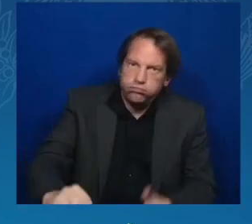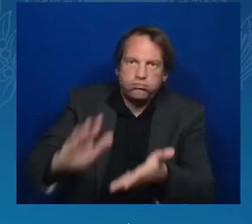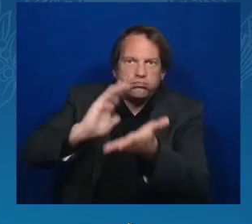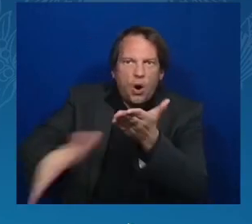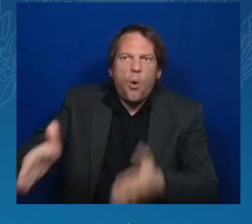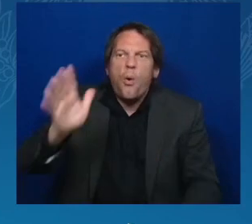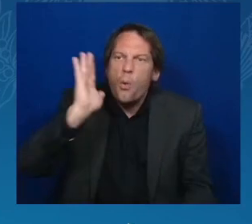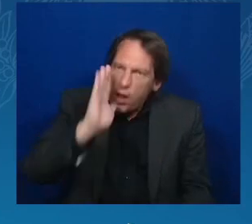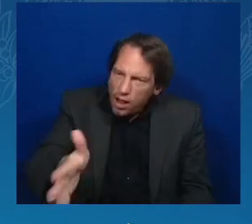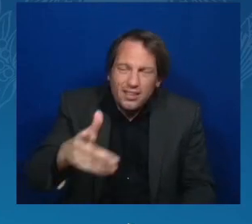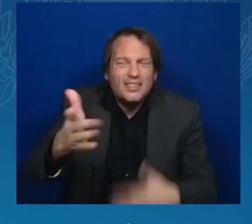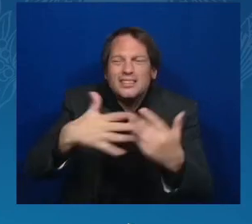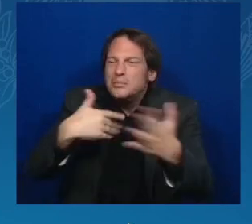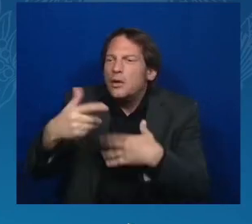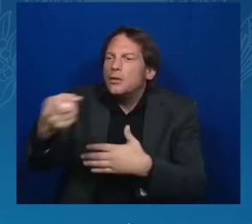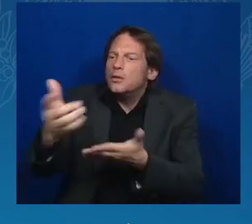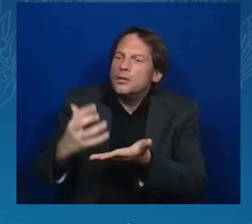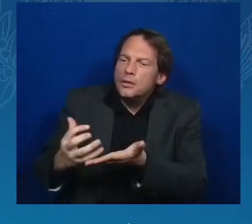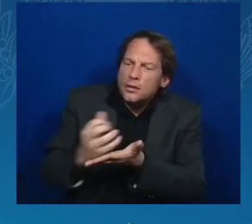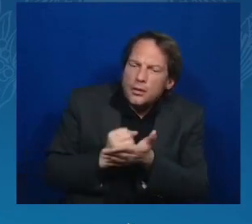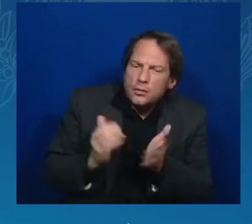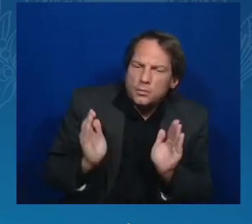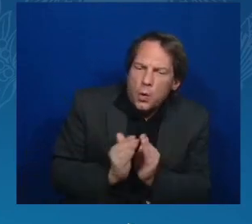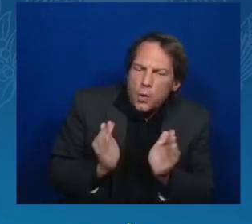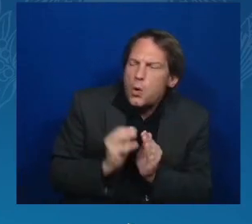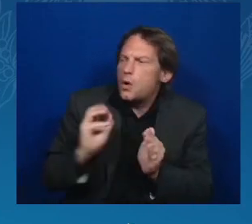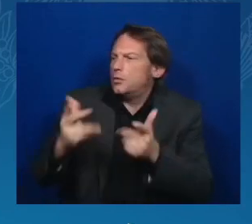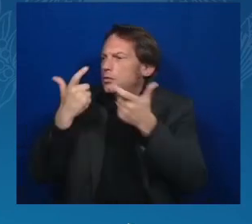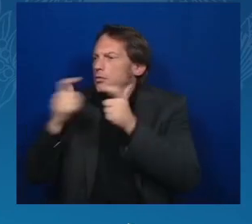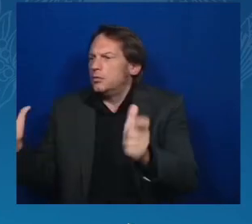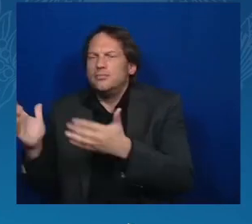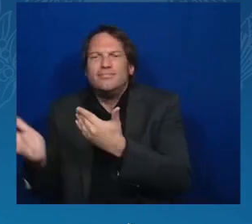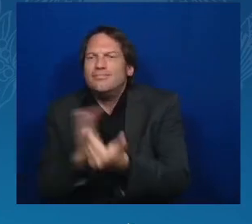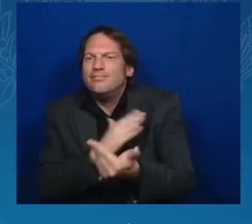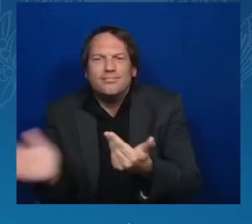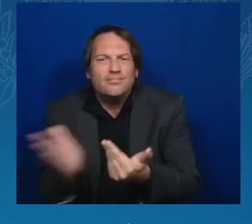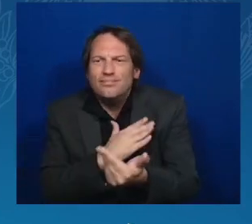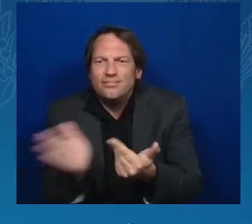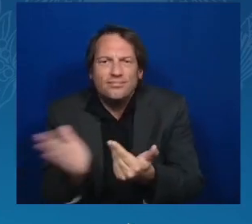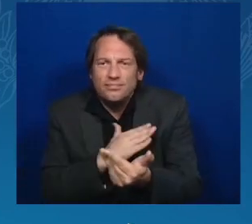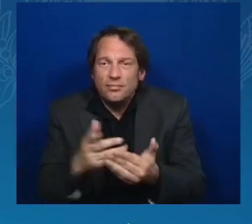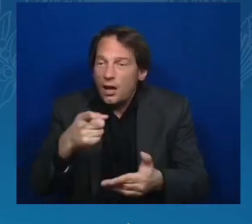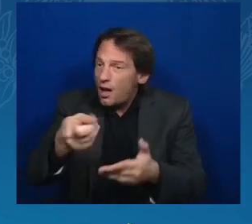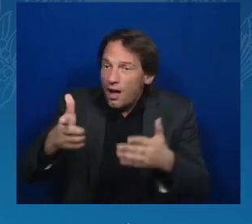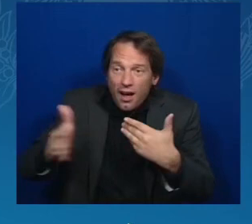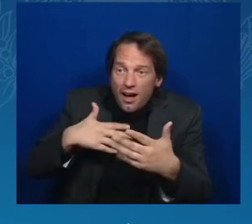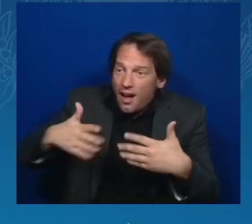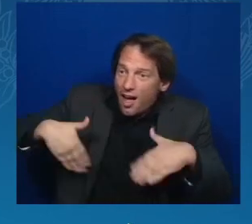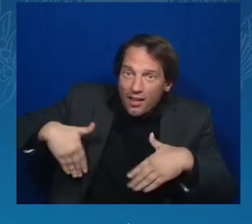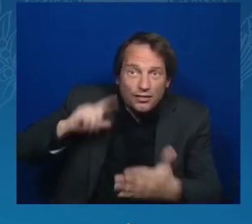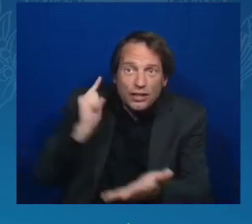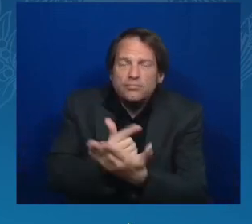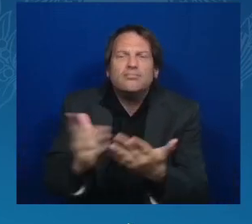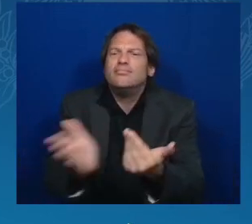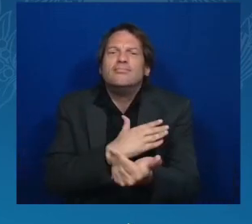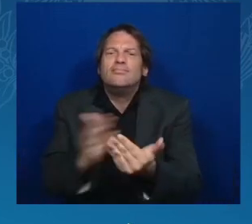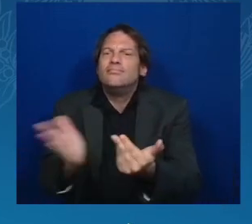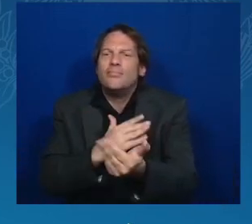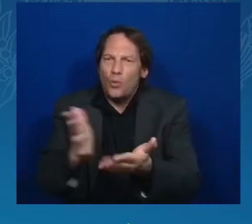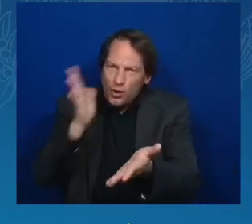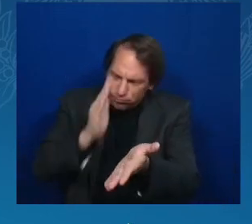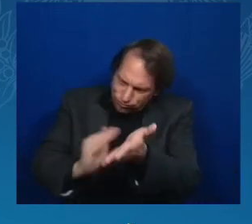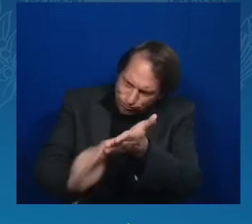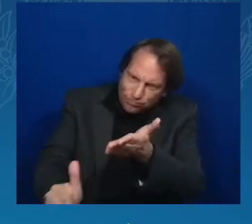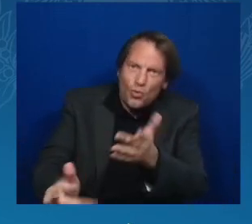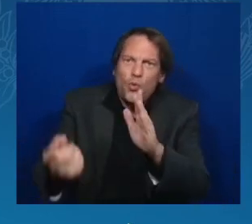not graduate. And forgiveness will be automatic for the vast majority of the 25 million people that we believe will benefit from this